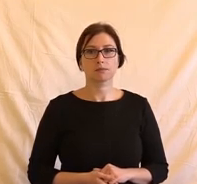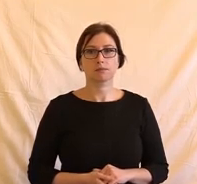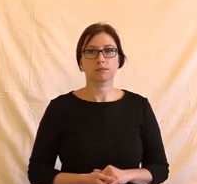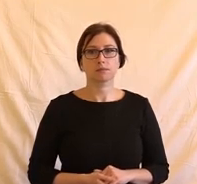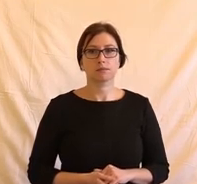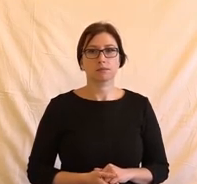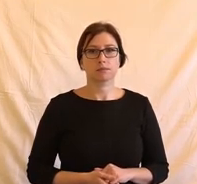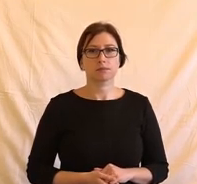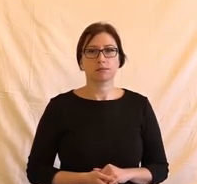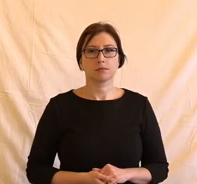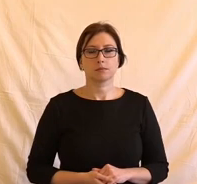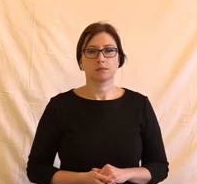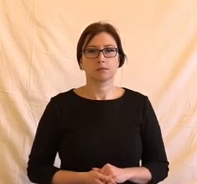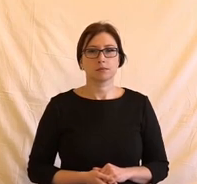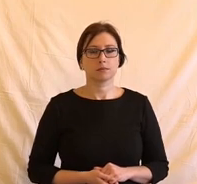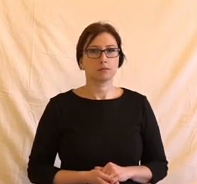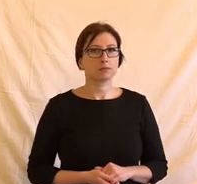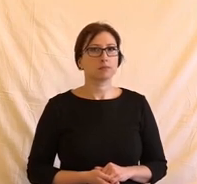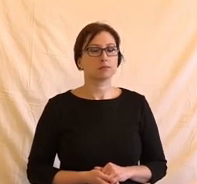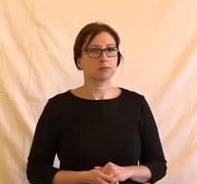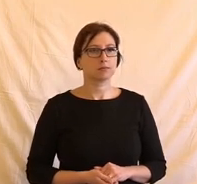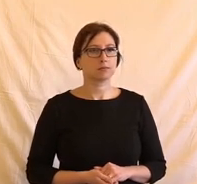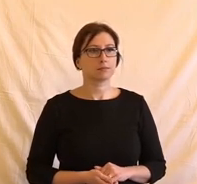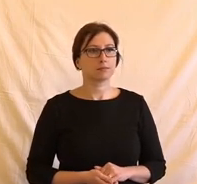was a proper check or if it was a forgery.